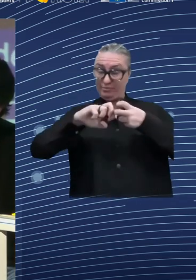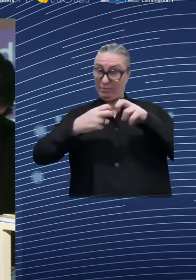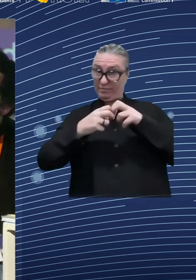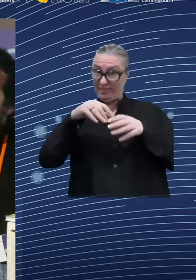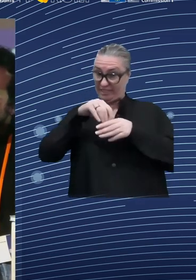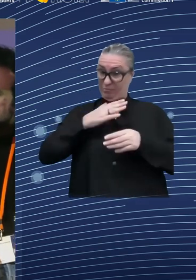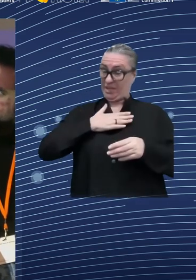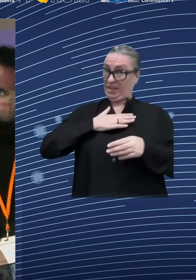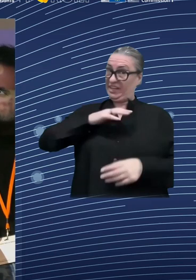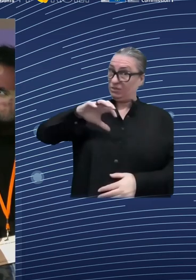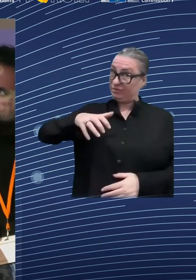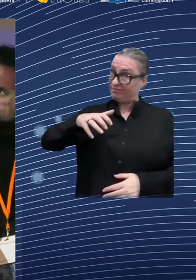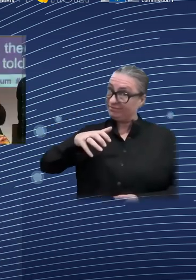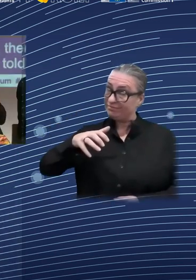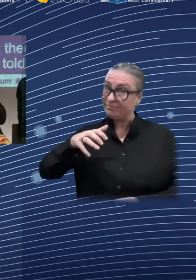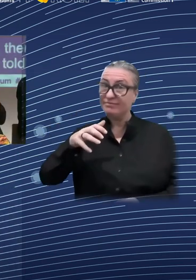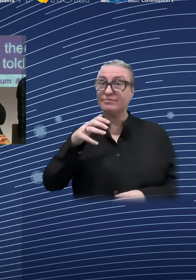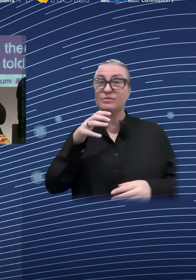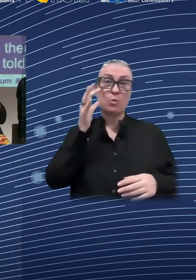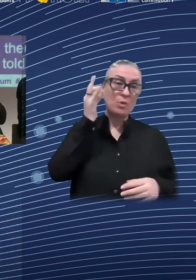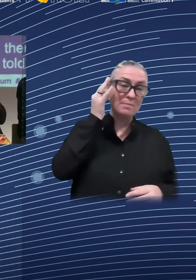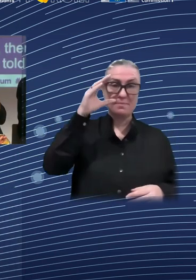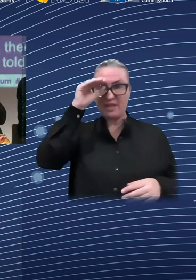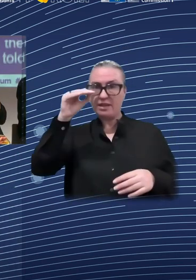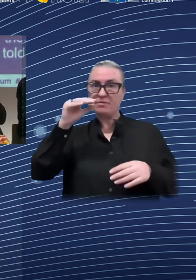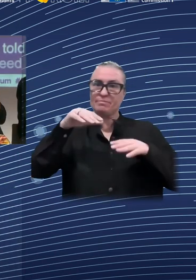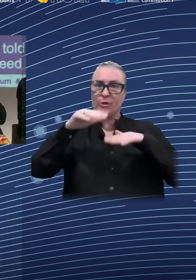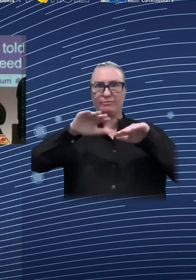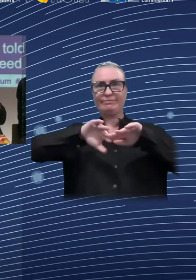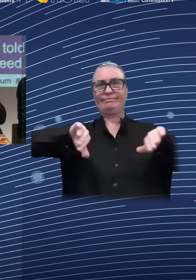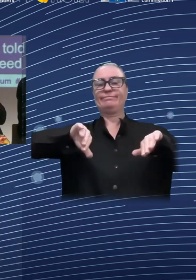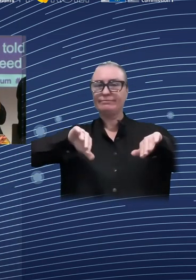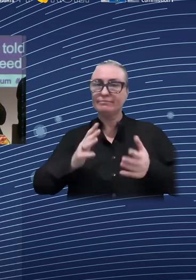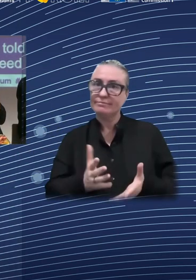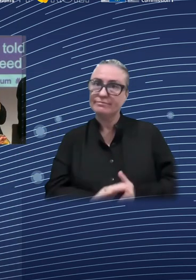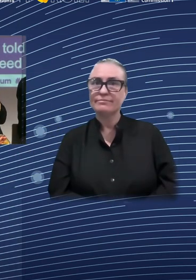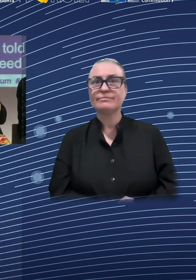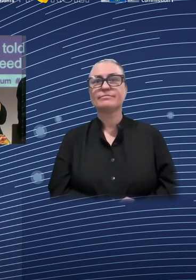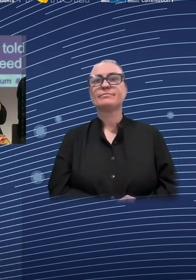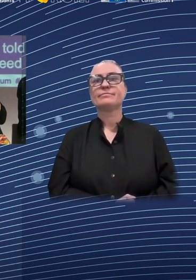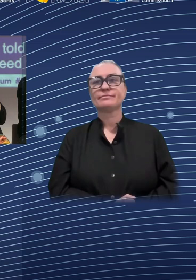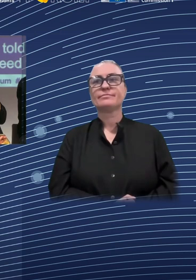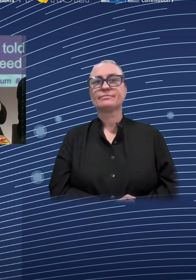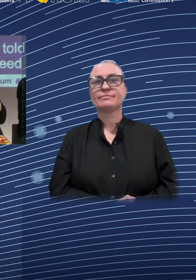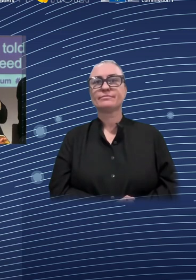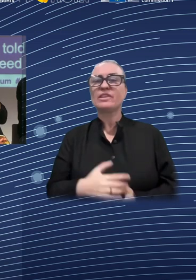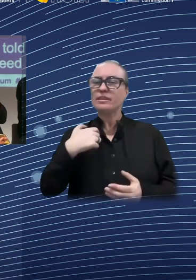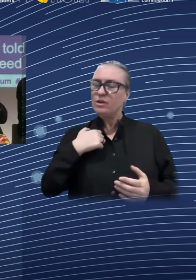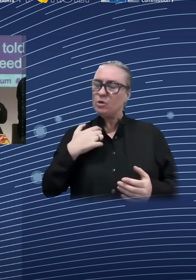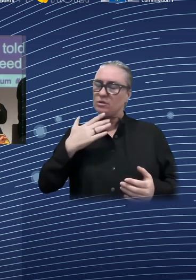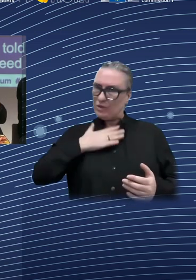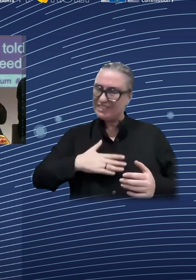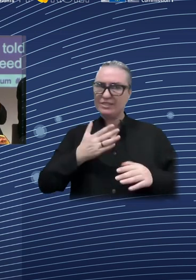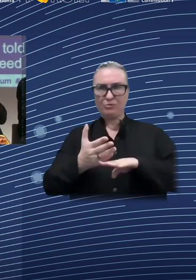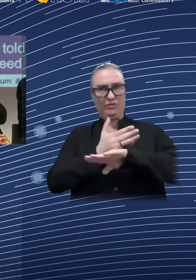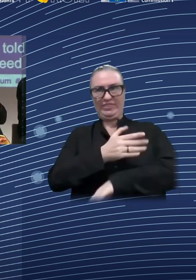we need to get to the bottom of it. We've moved from 14th in the union to 9th in terms of gender balance within STEM in Ireland. And there, again, there are